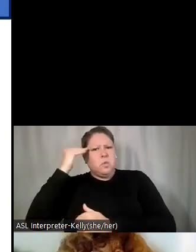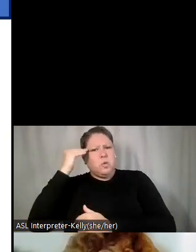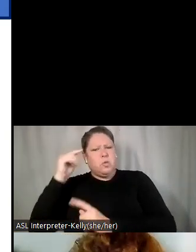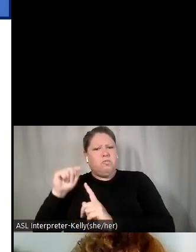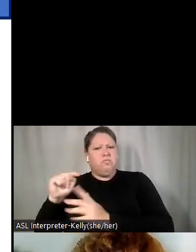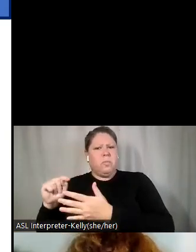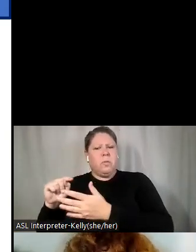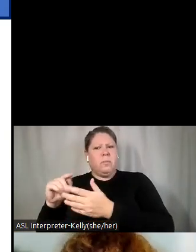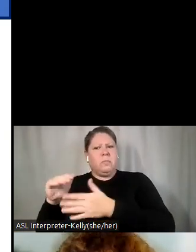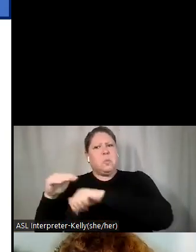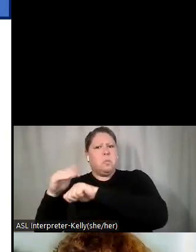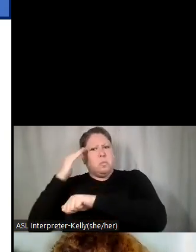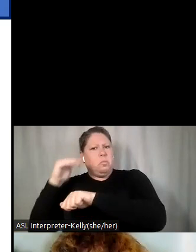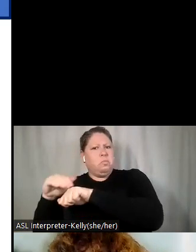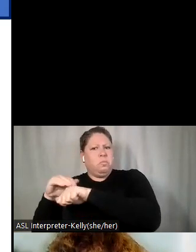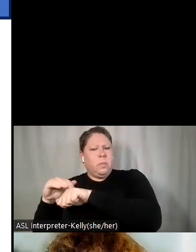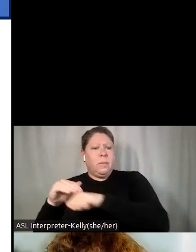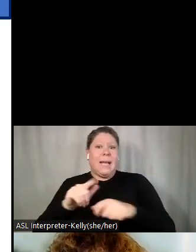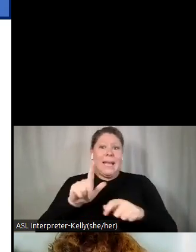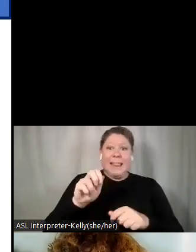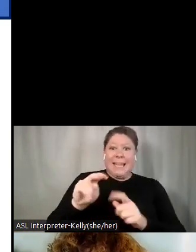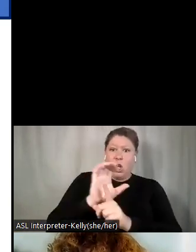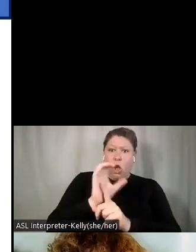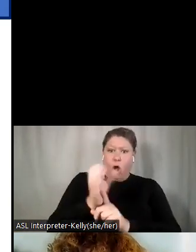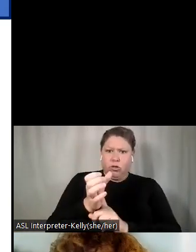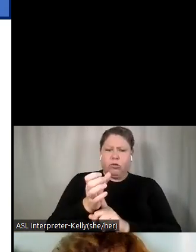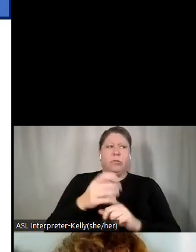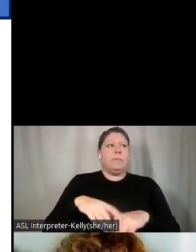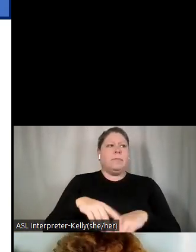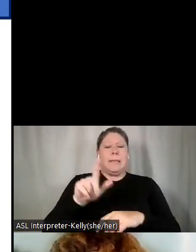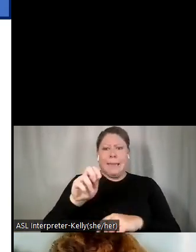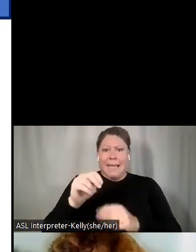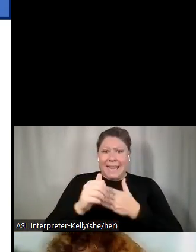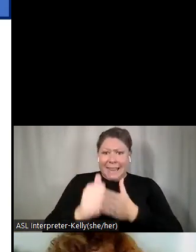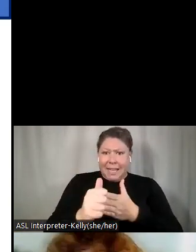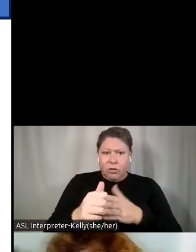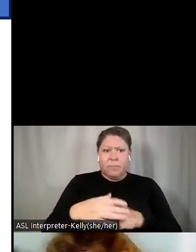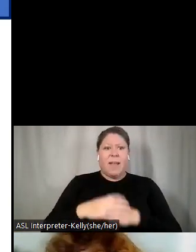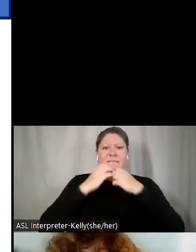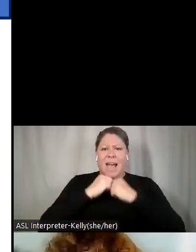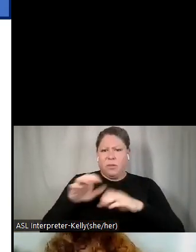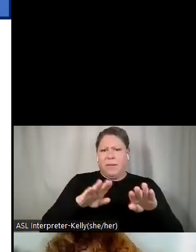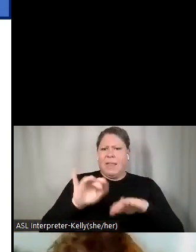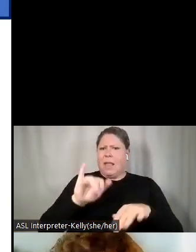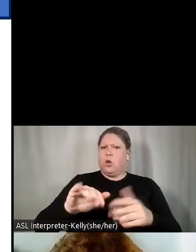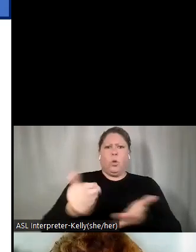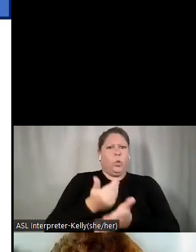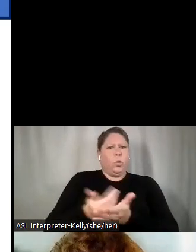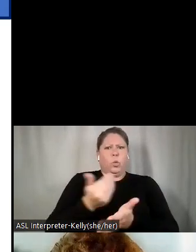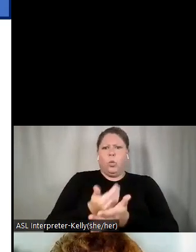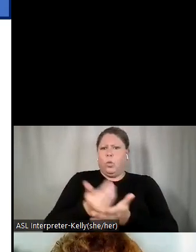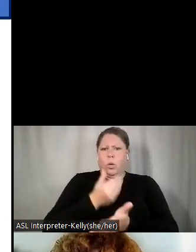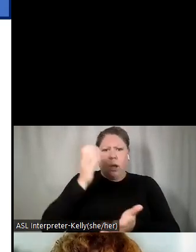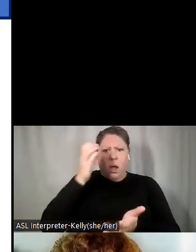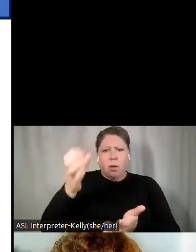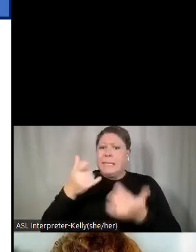other part of lean, the culture part, the leadership part, the values, the behaviors, that was something that was very new and still remains quite